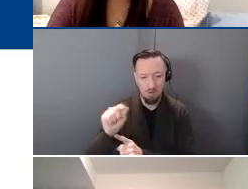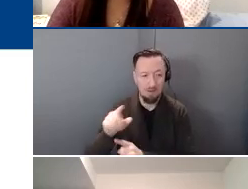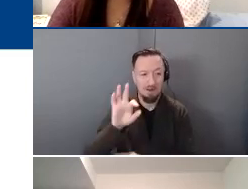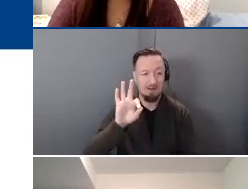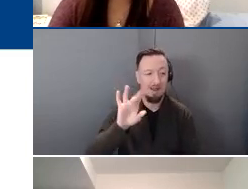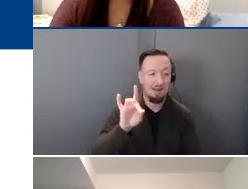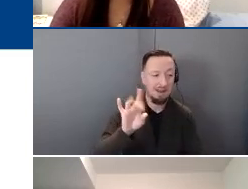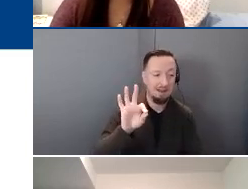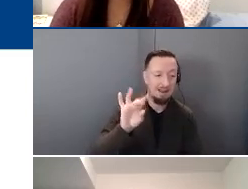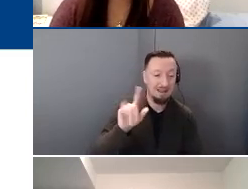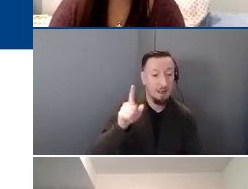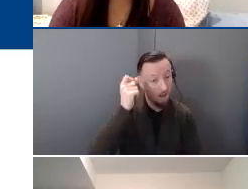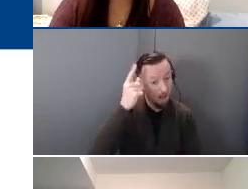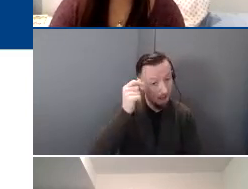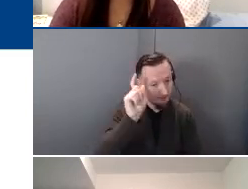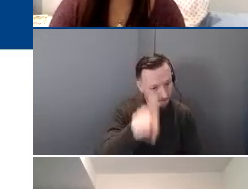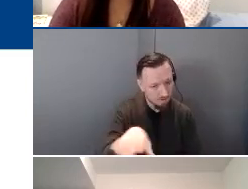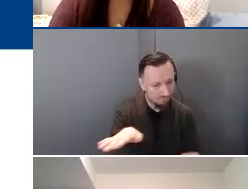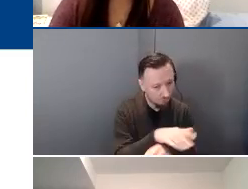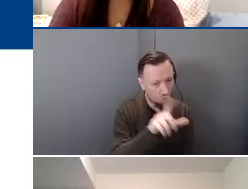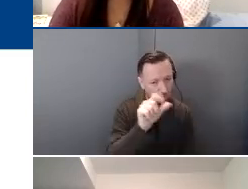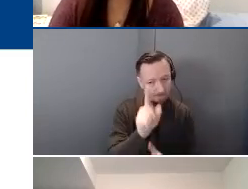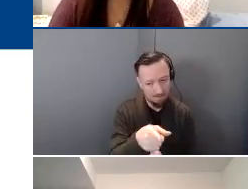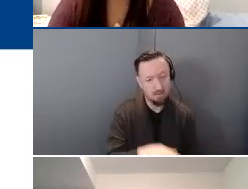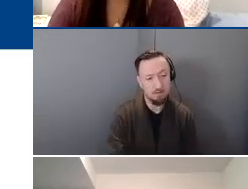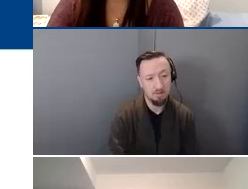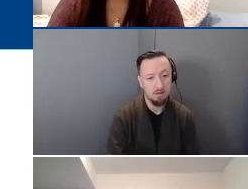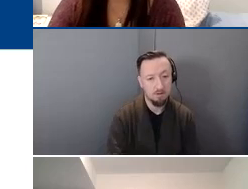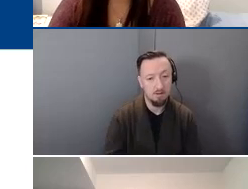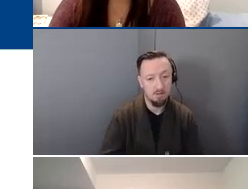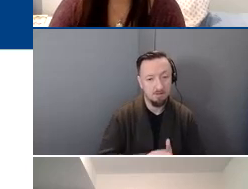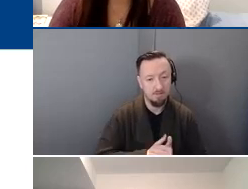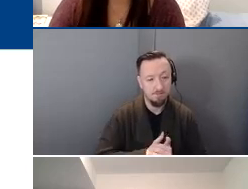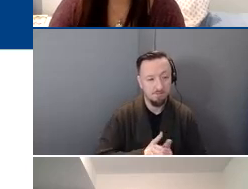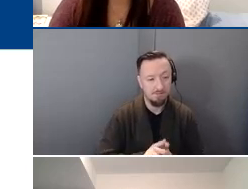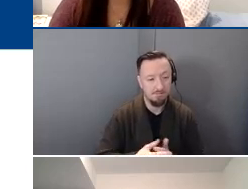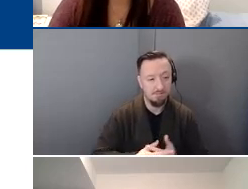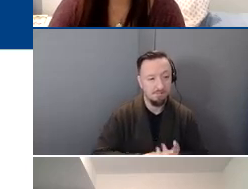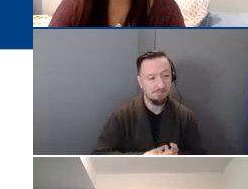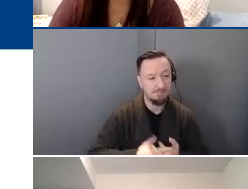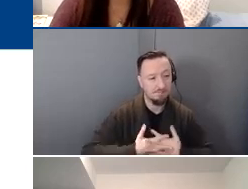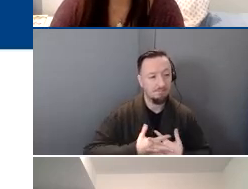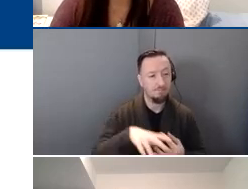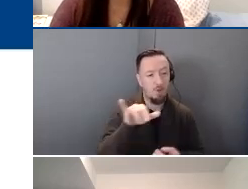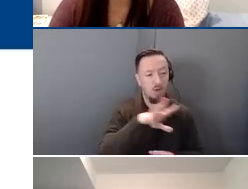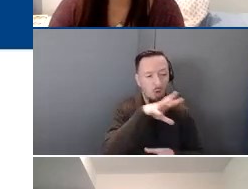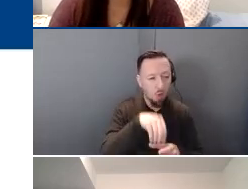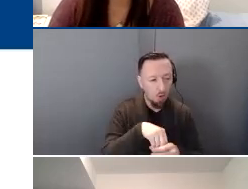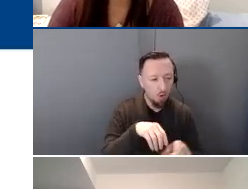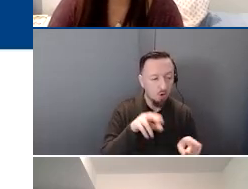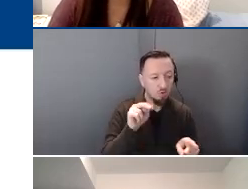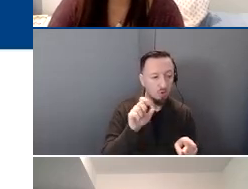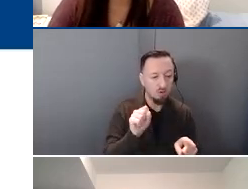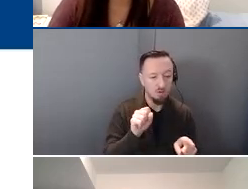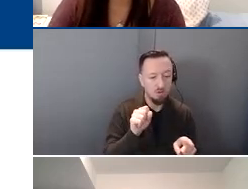does have to be a full 20 minutes or more. And then also kind of includes note here, to be